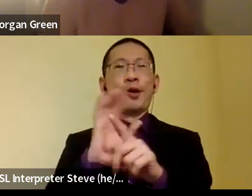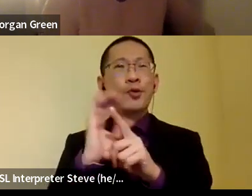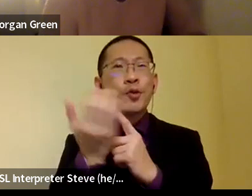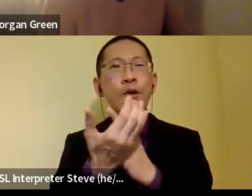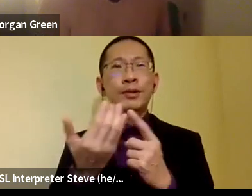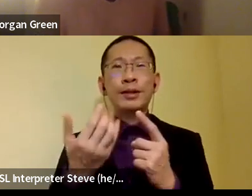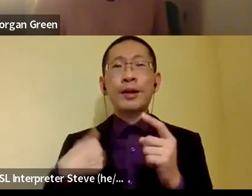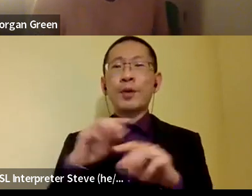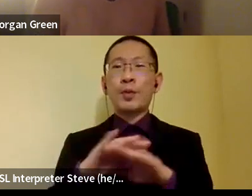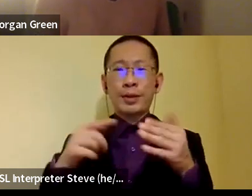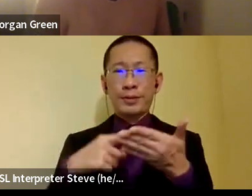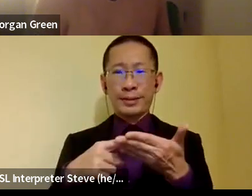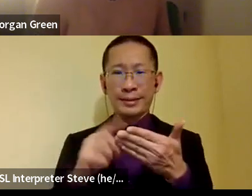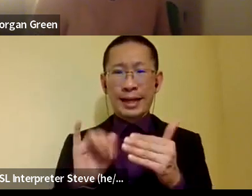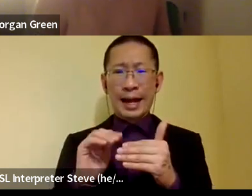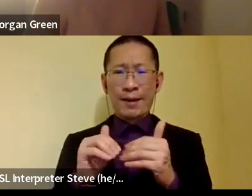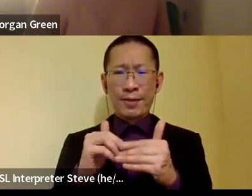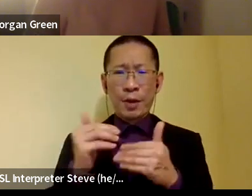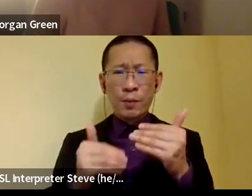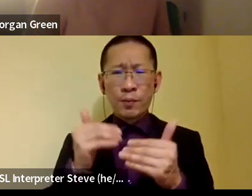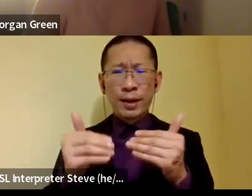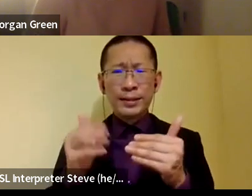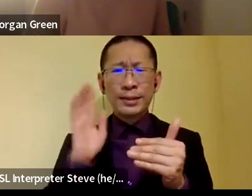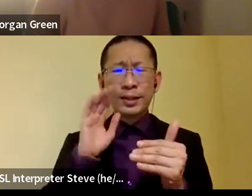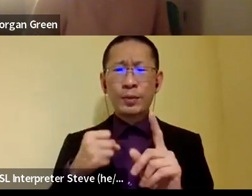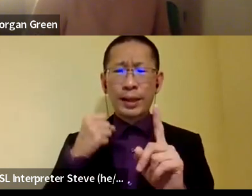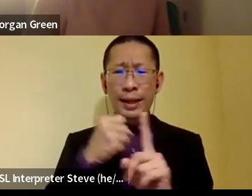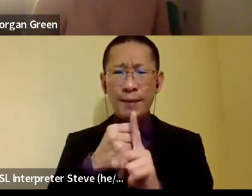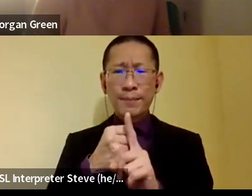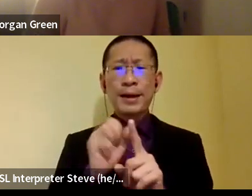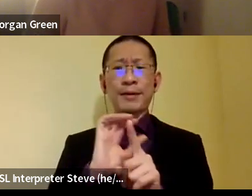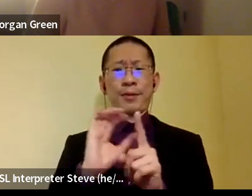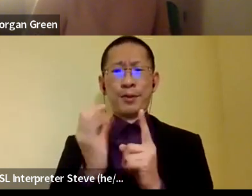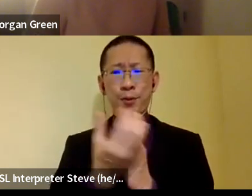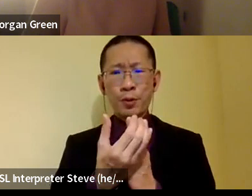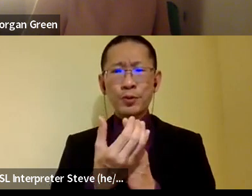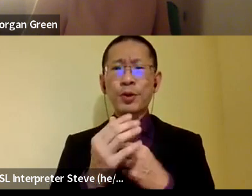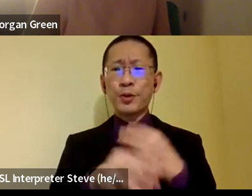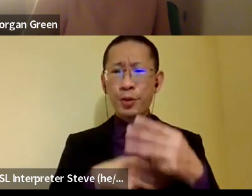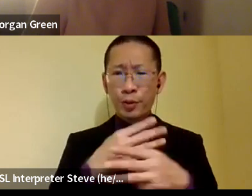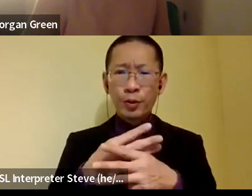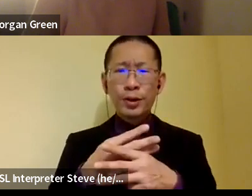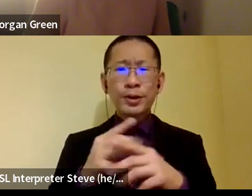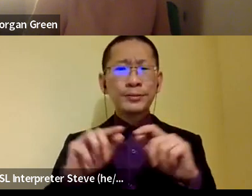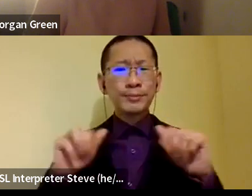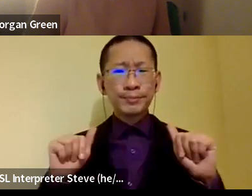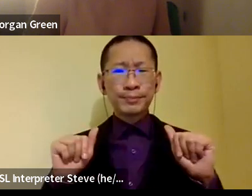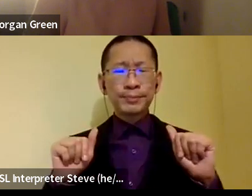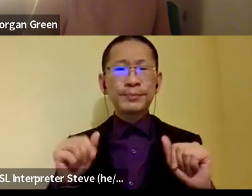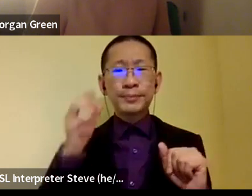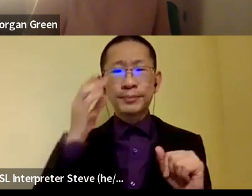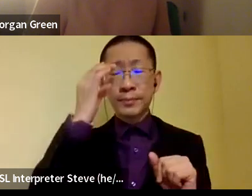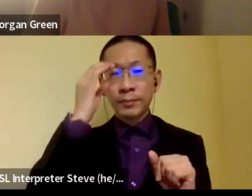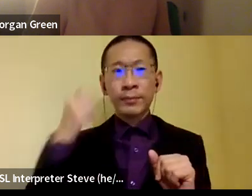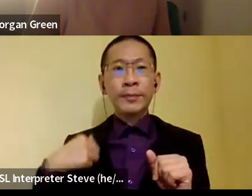how the process of making that art is going to impact the culture, the world, et cetera. And so I find